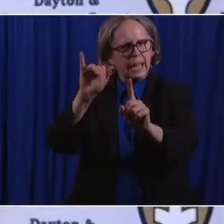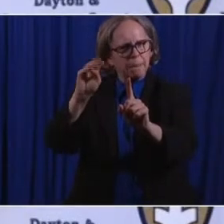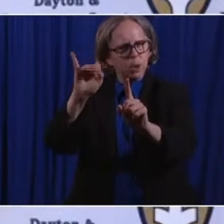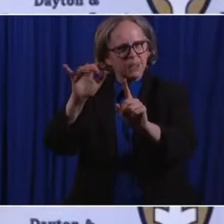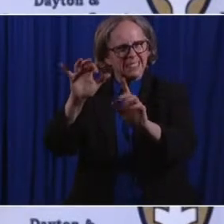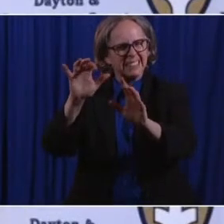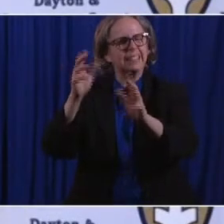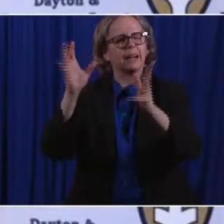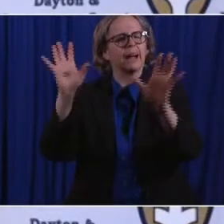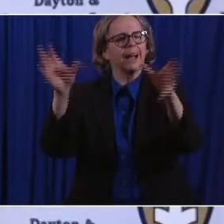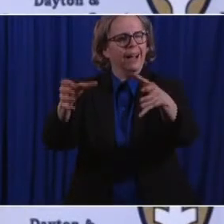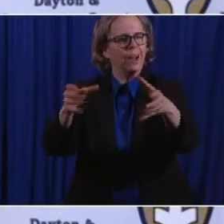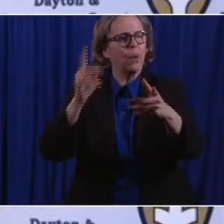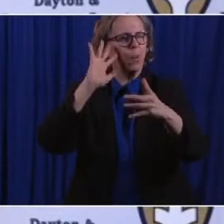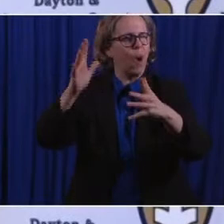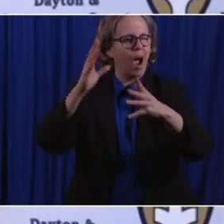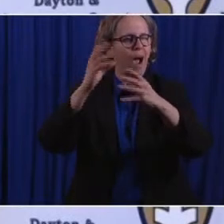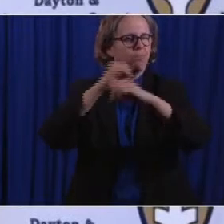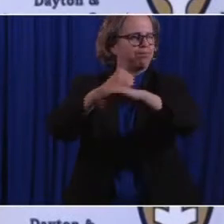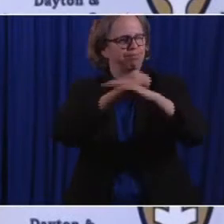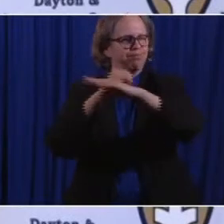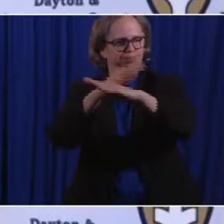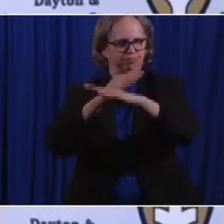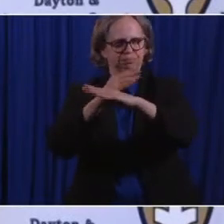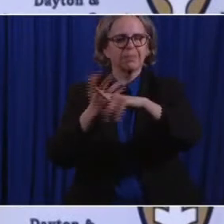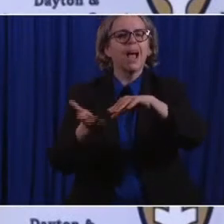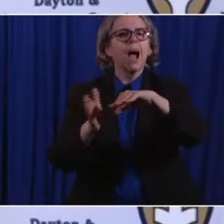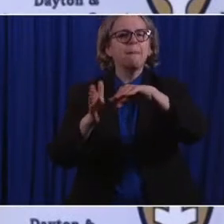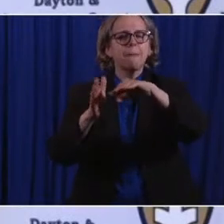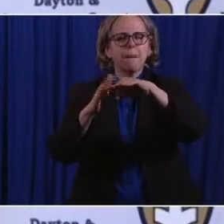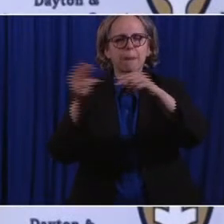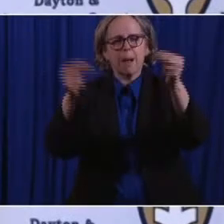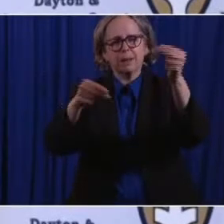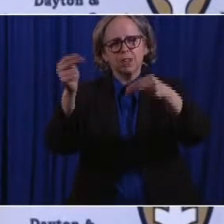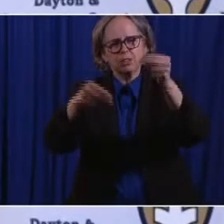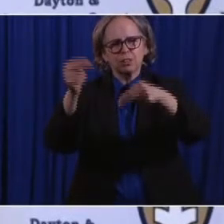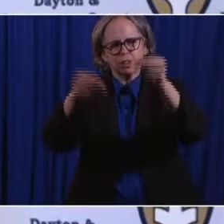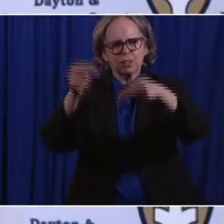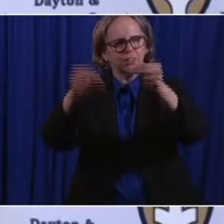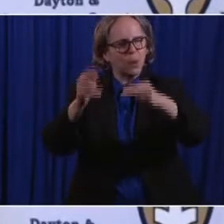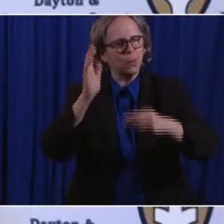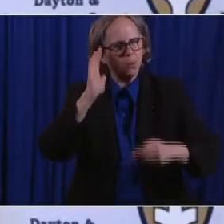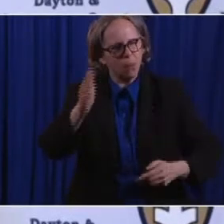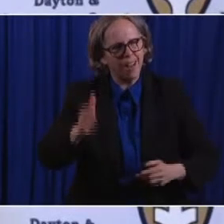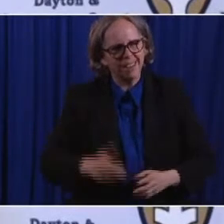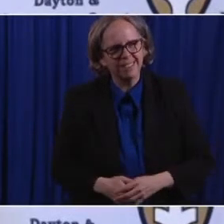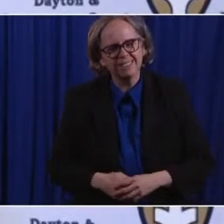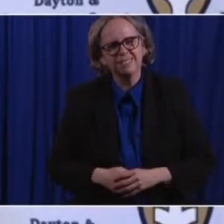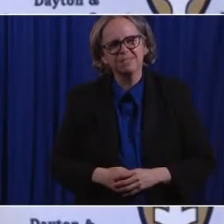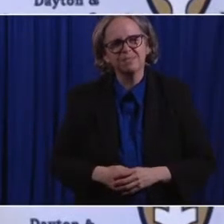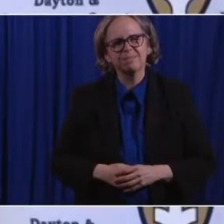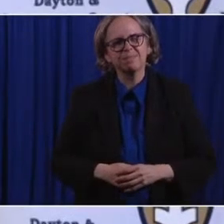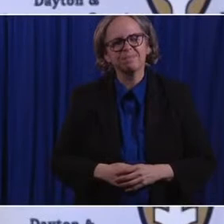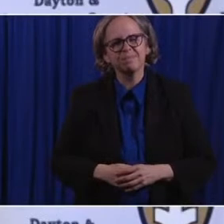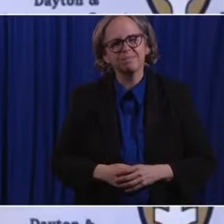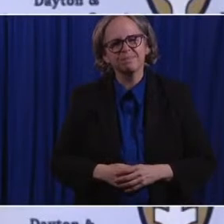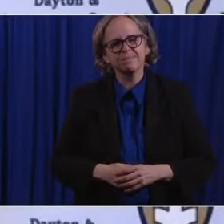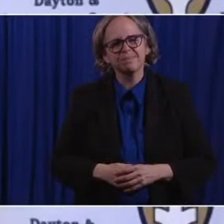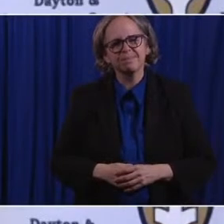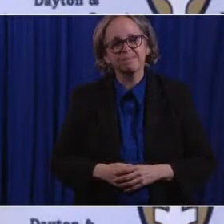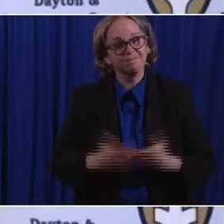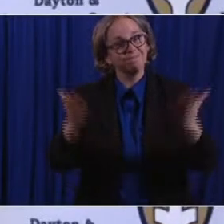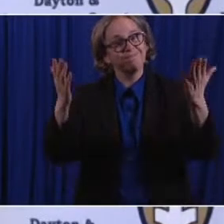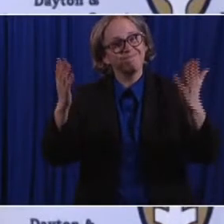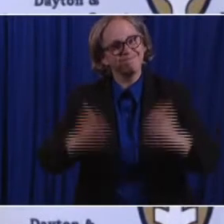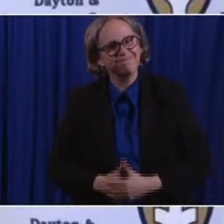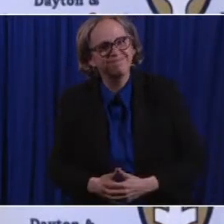pathway. We're moving. We just have to keep moving forward. Next question